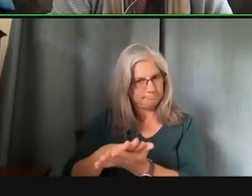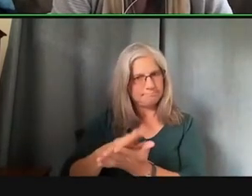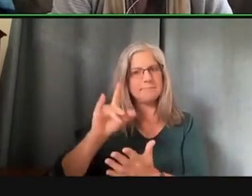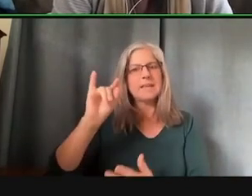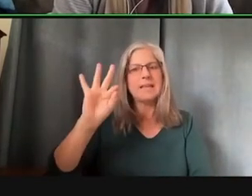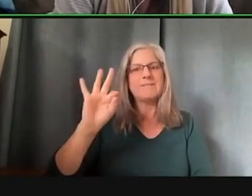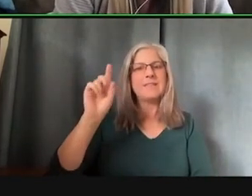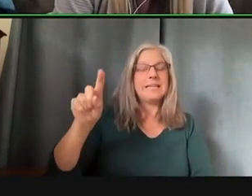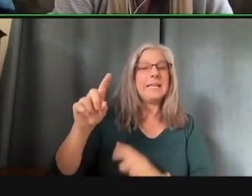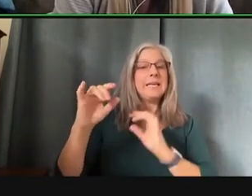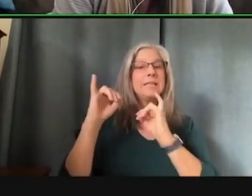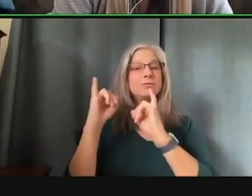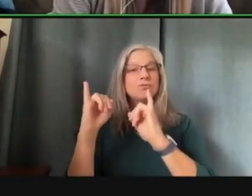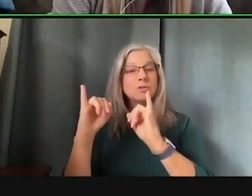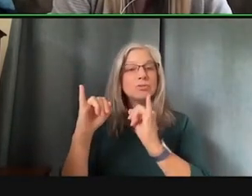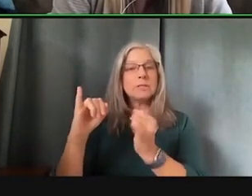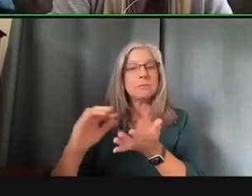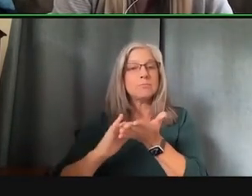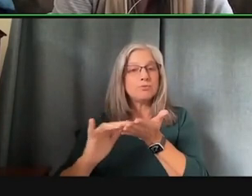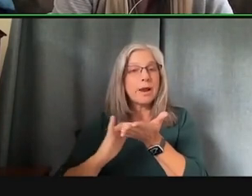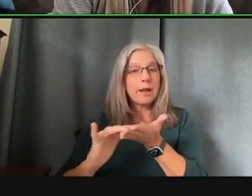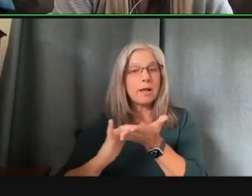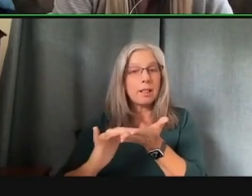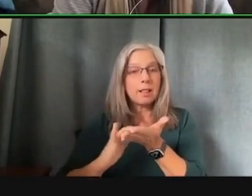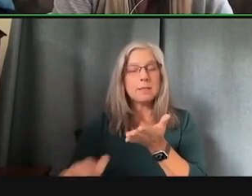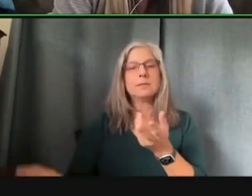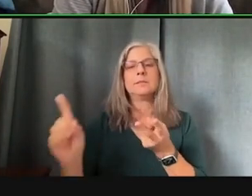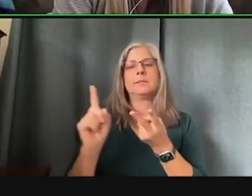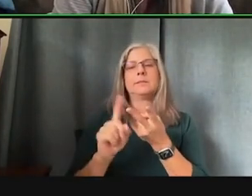need instruction in Braille, any